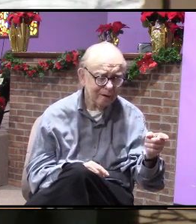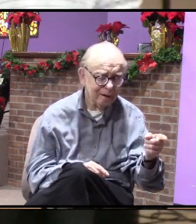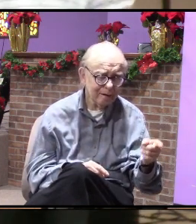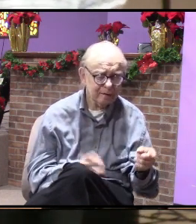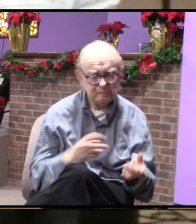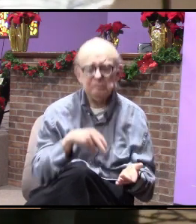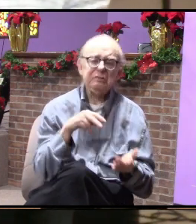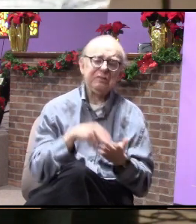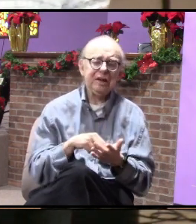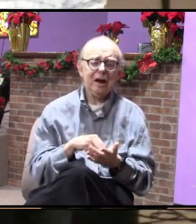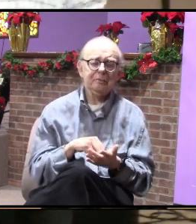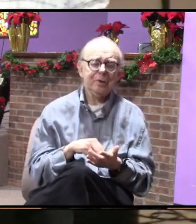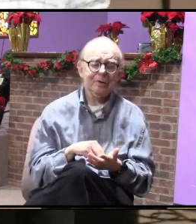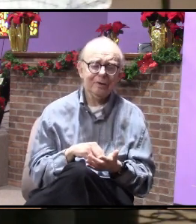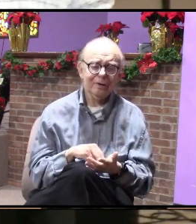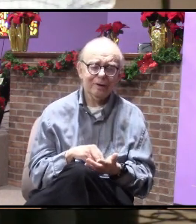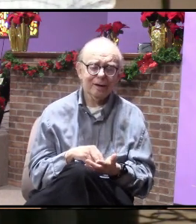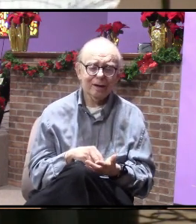get up.